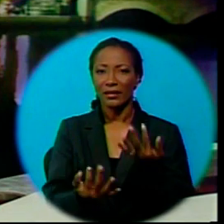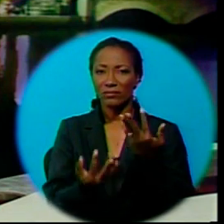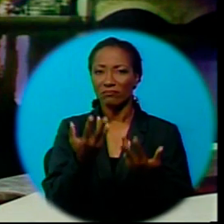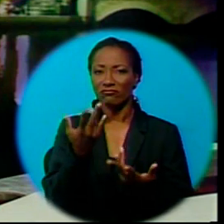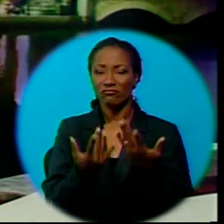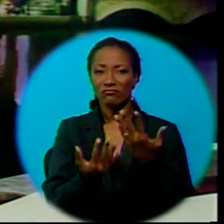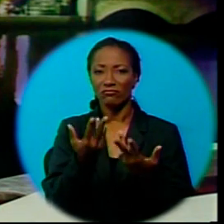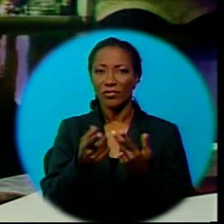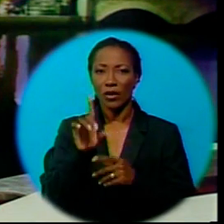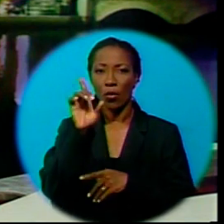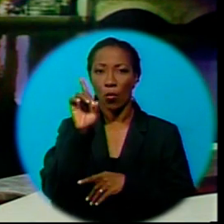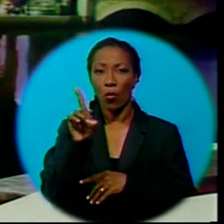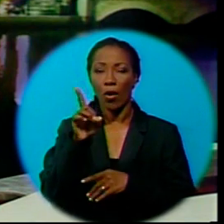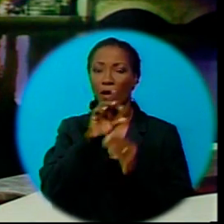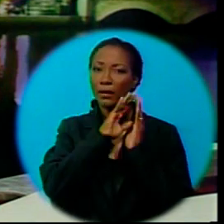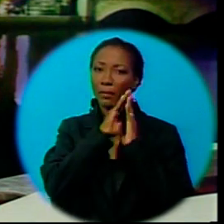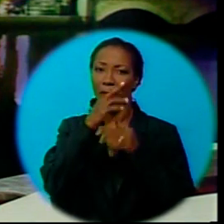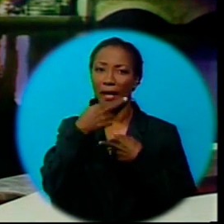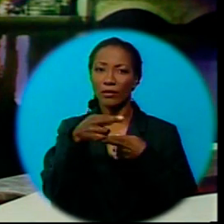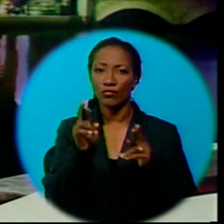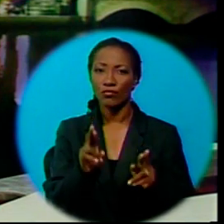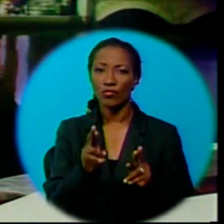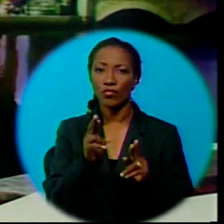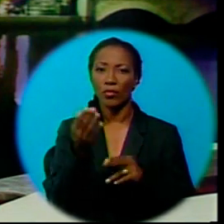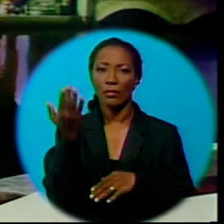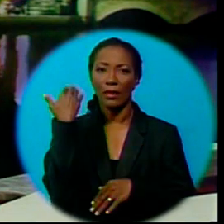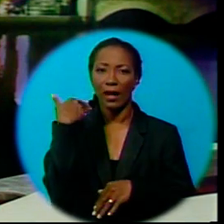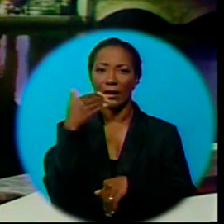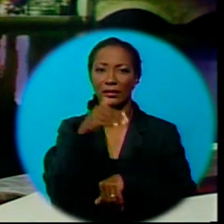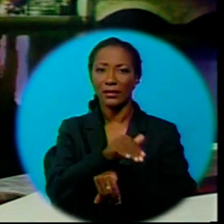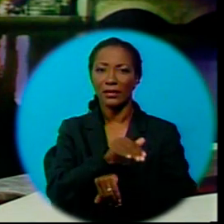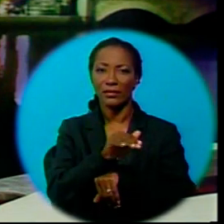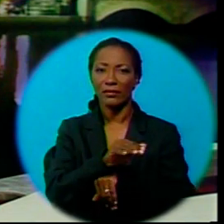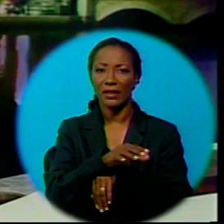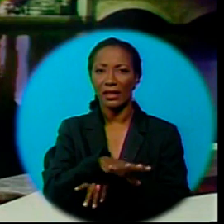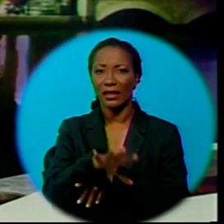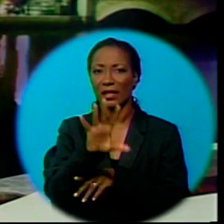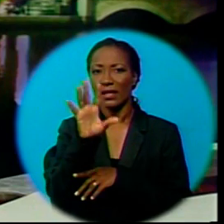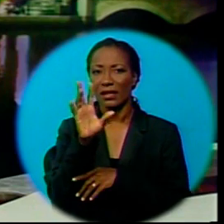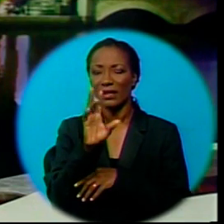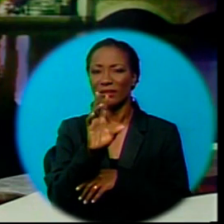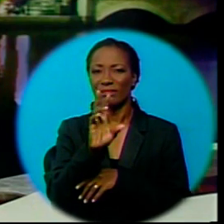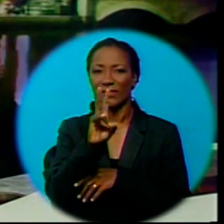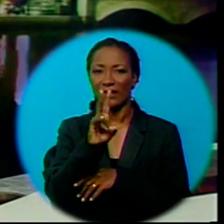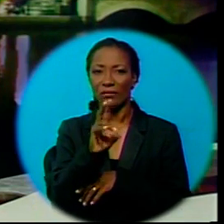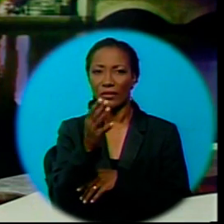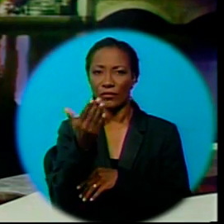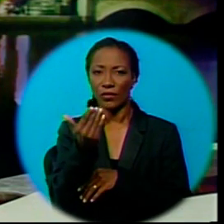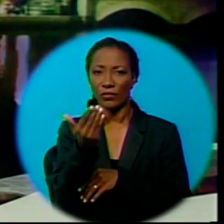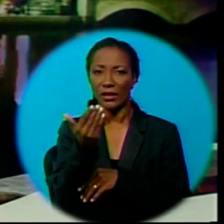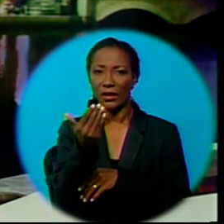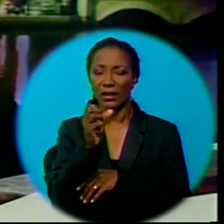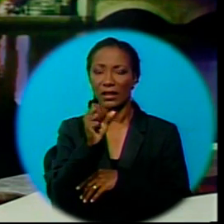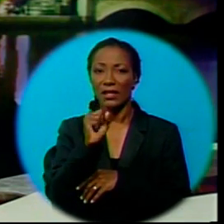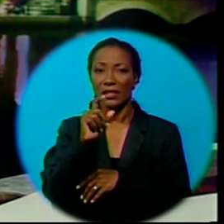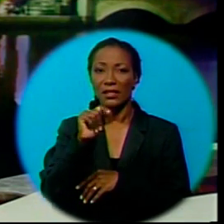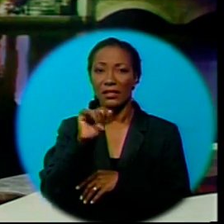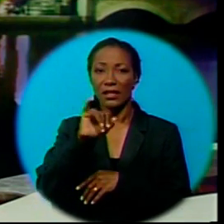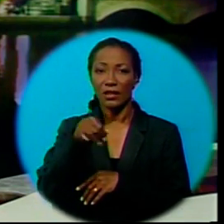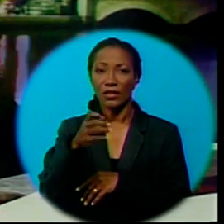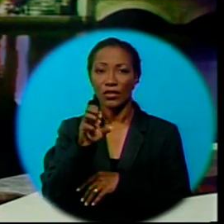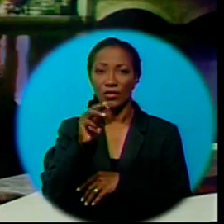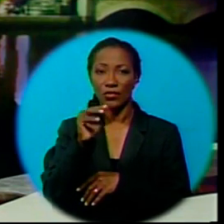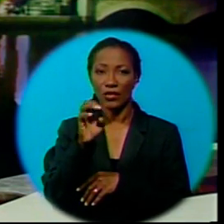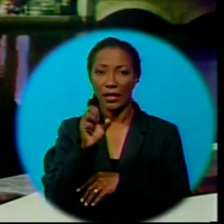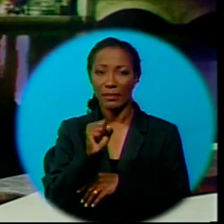structure at Bovell Road last evening around 7:15. 2 tenders from the St. James Fire Station responded with 7 officers under the